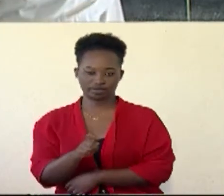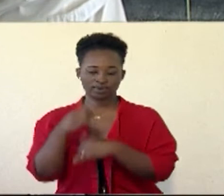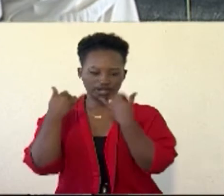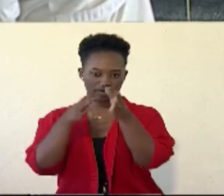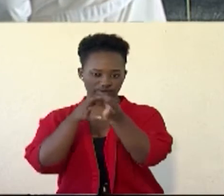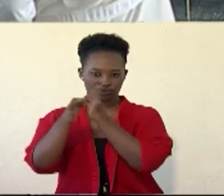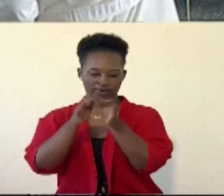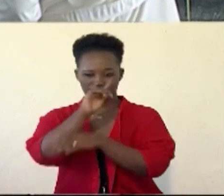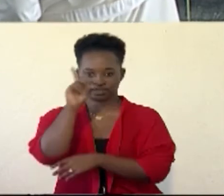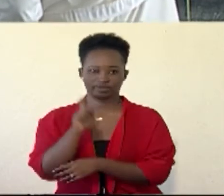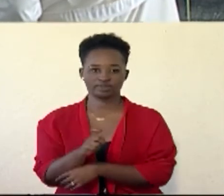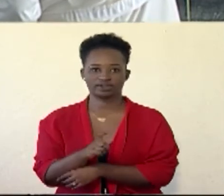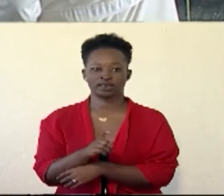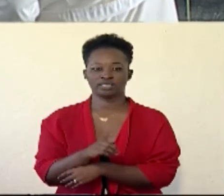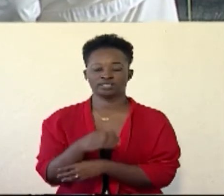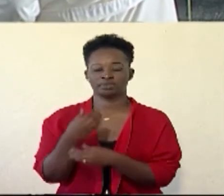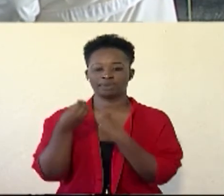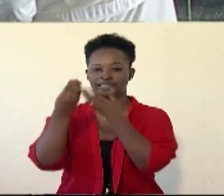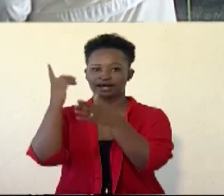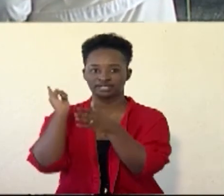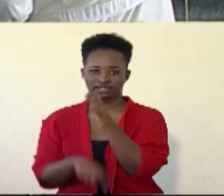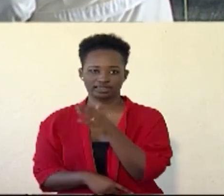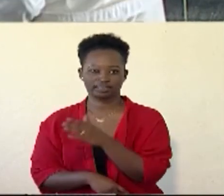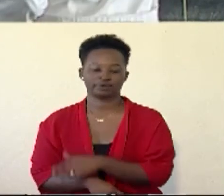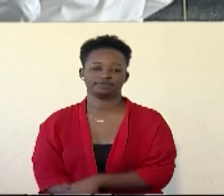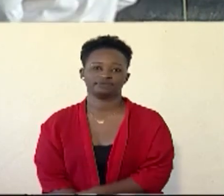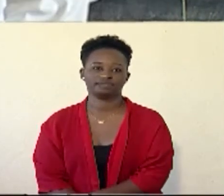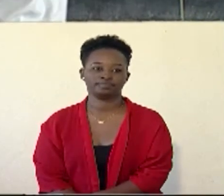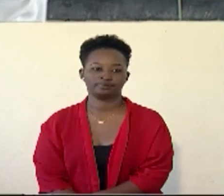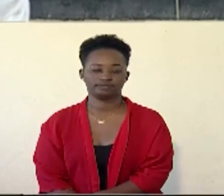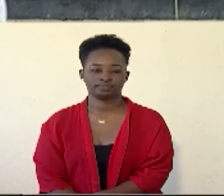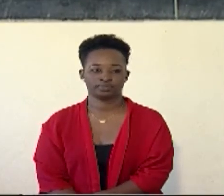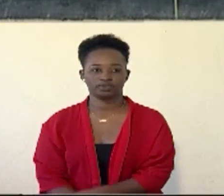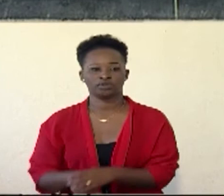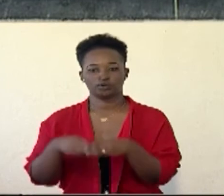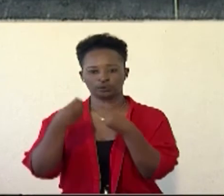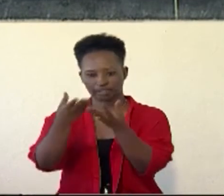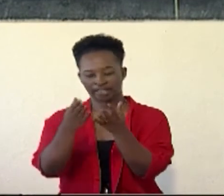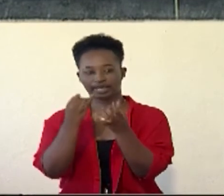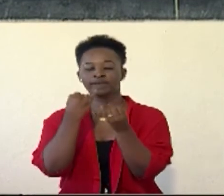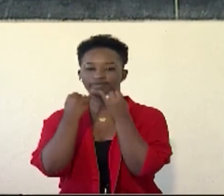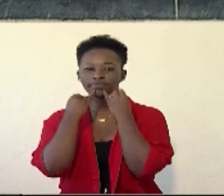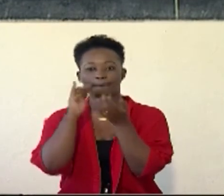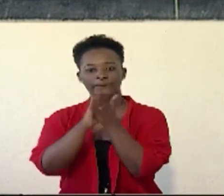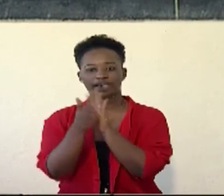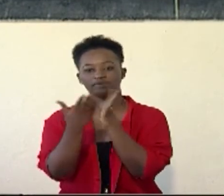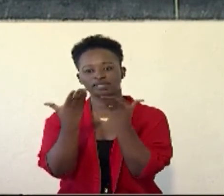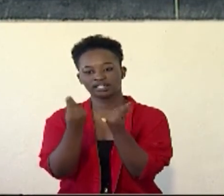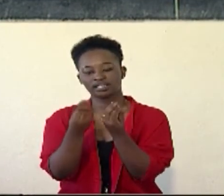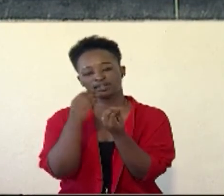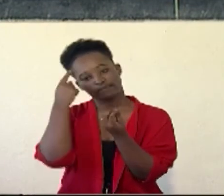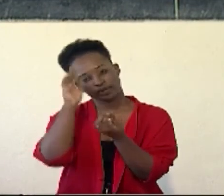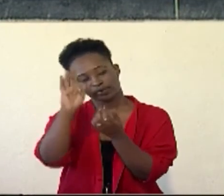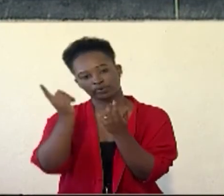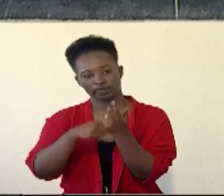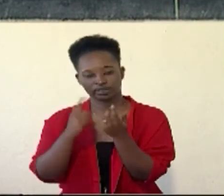the question. Data here to interpret the information so that it becomes easier for you to calculate.